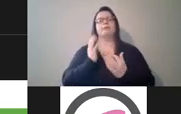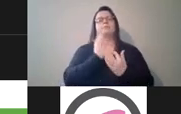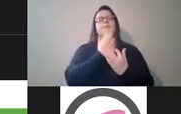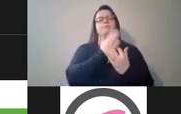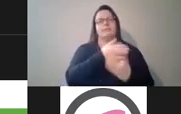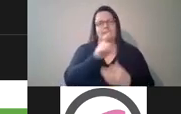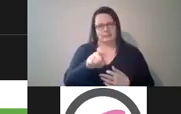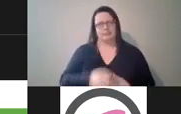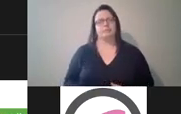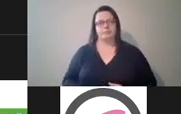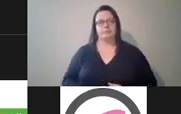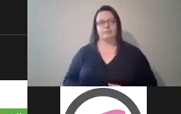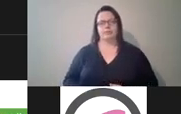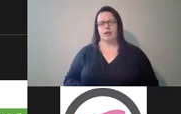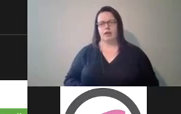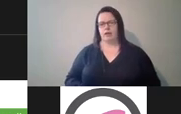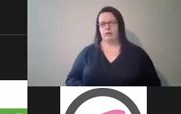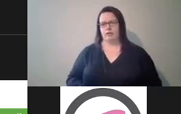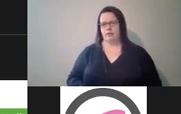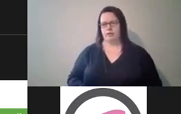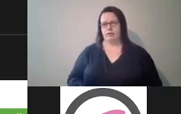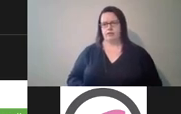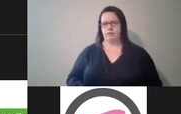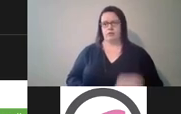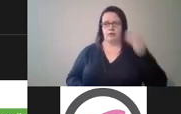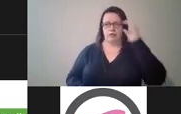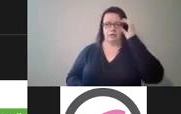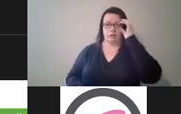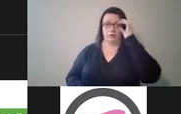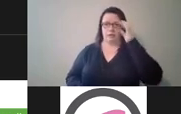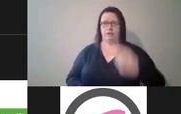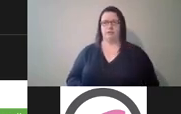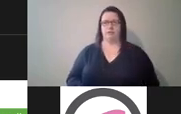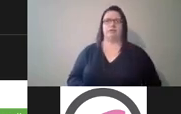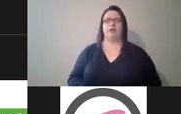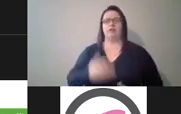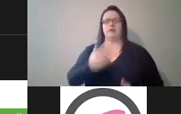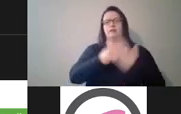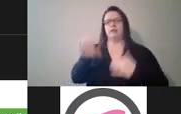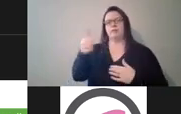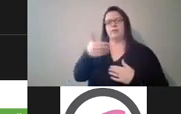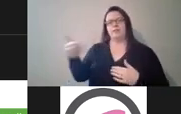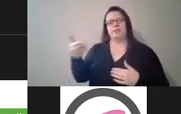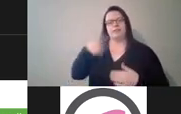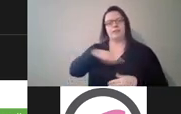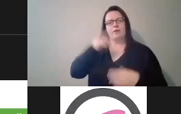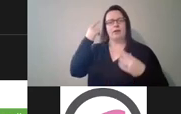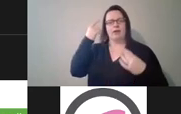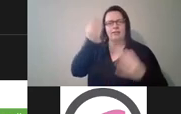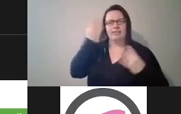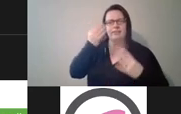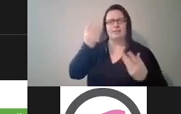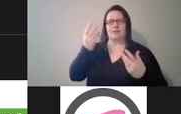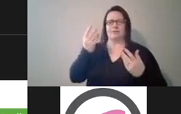that. Some of the other things that we think about before we'd engage someone in a capacity